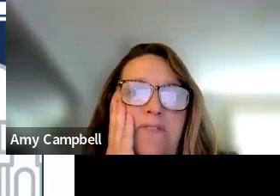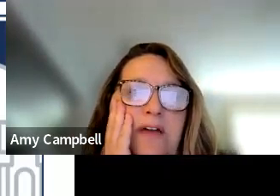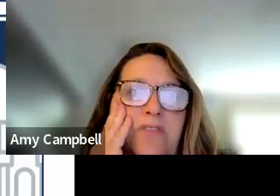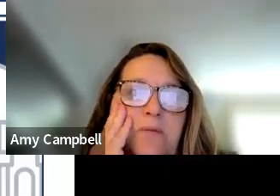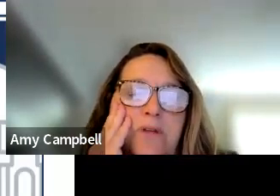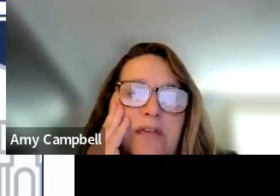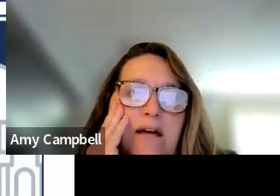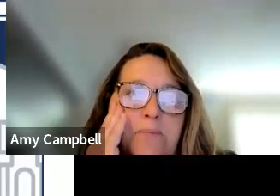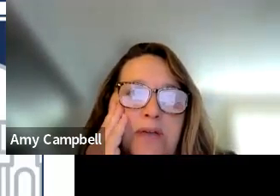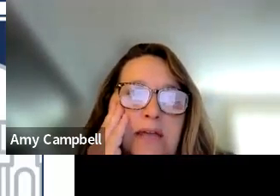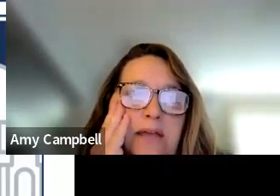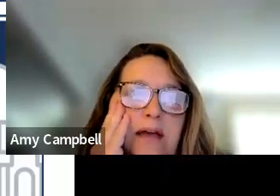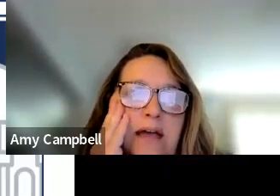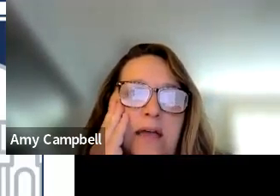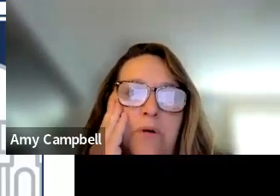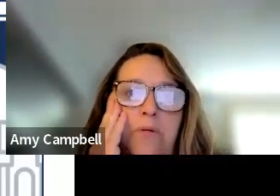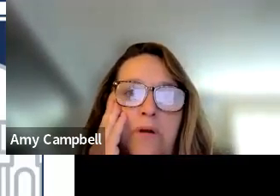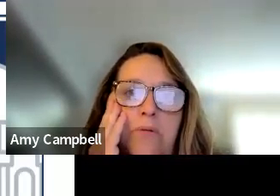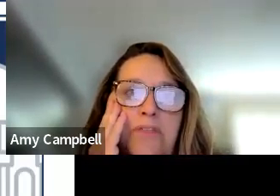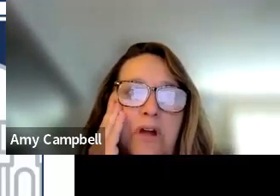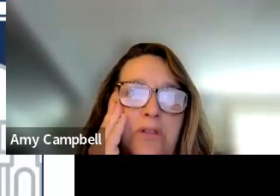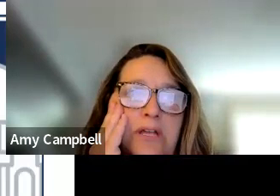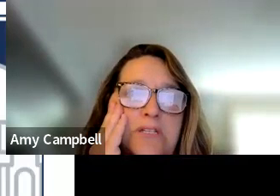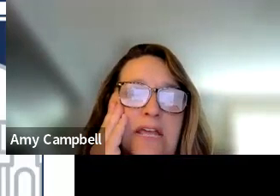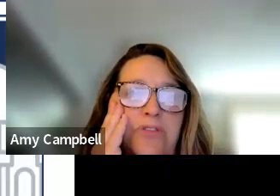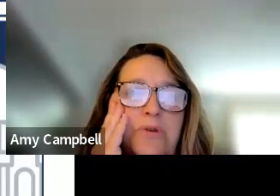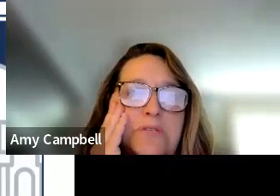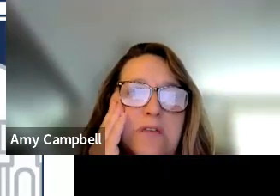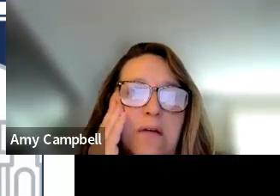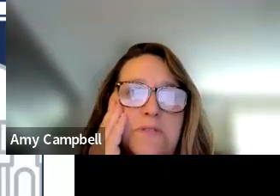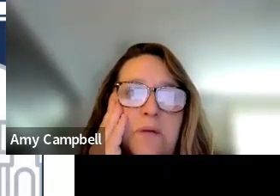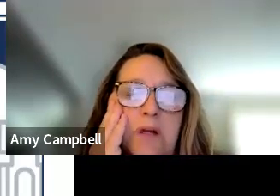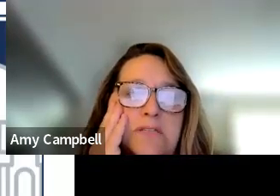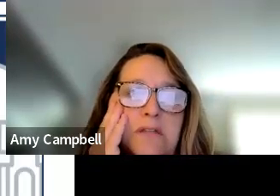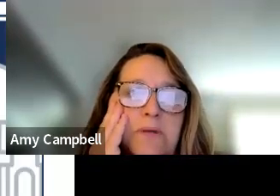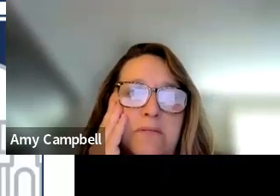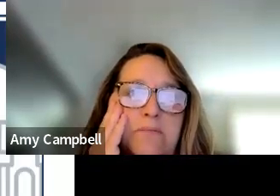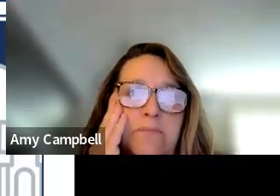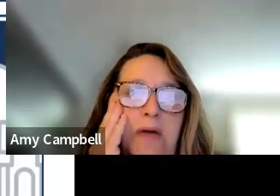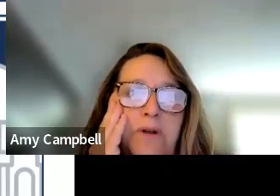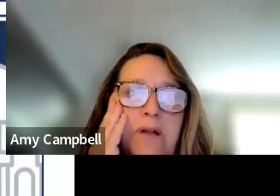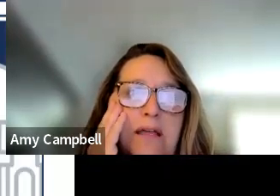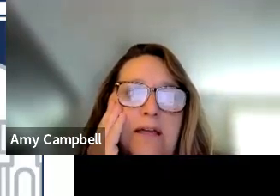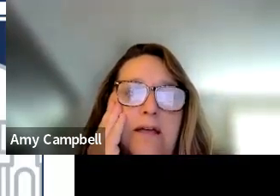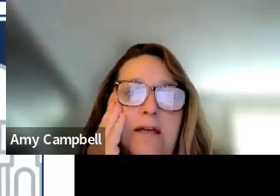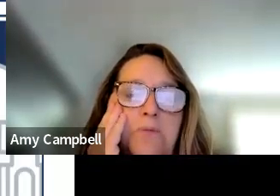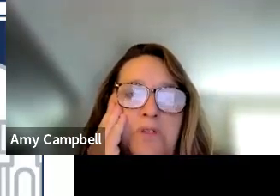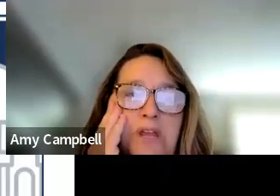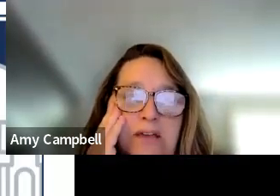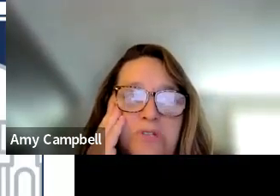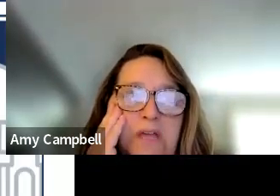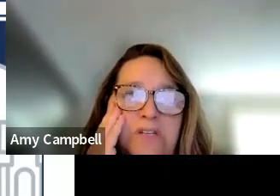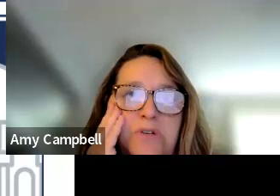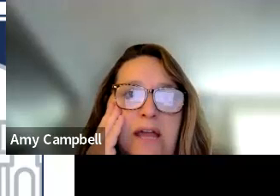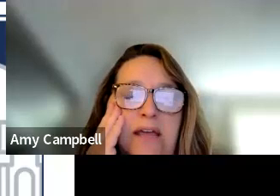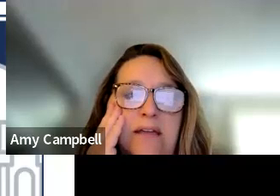And if I find them really complicated, I will work with Carlin to get those summarized a little bit better